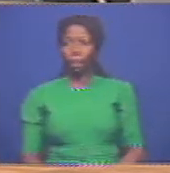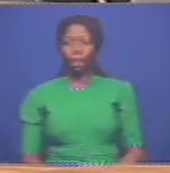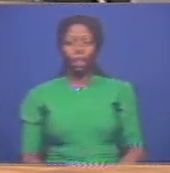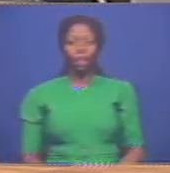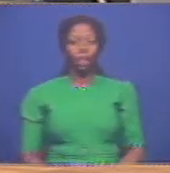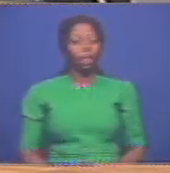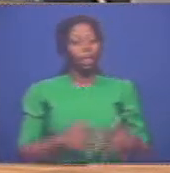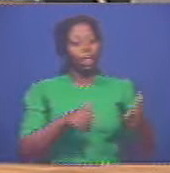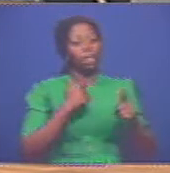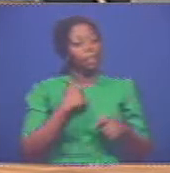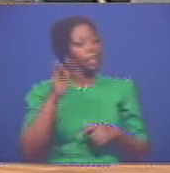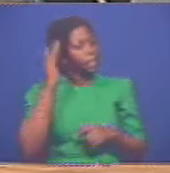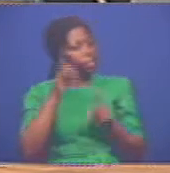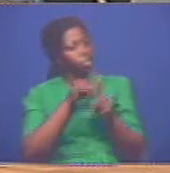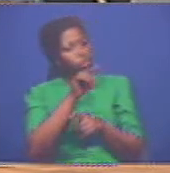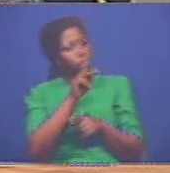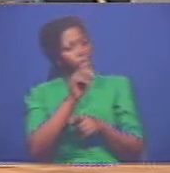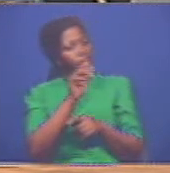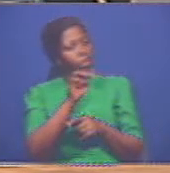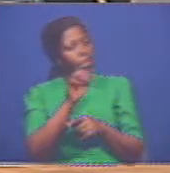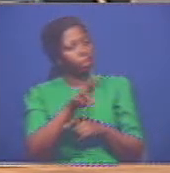Let me hear from you, Kamau.